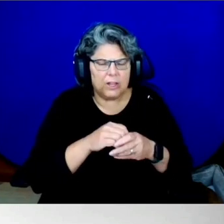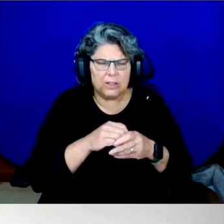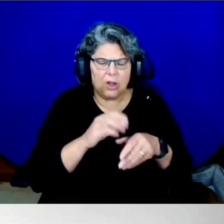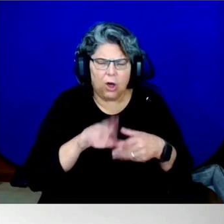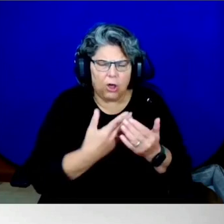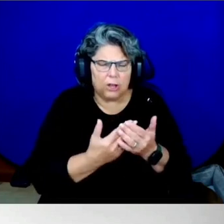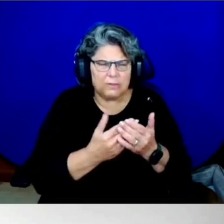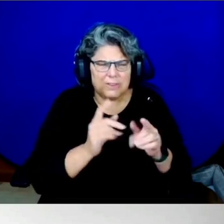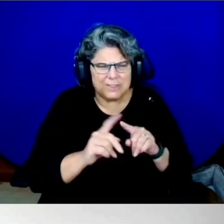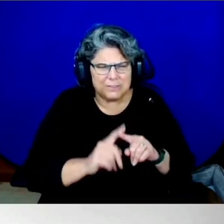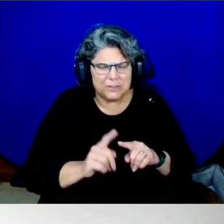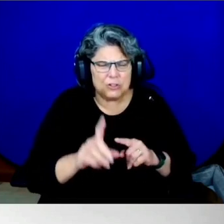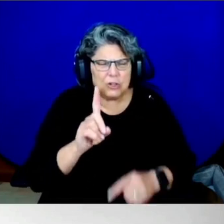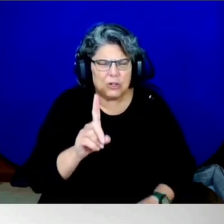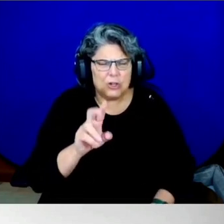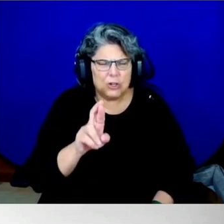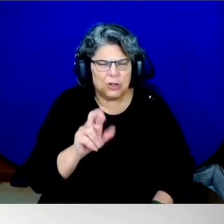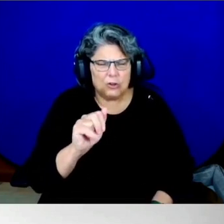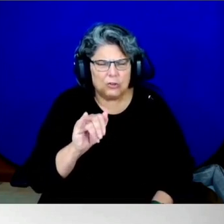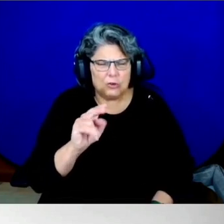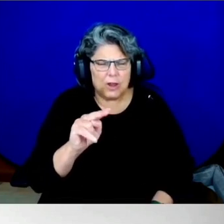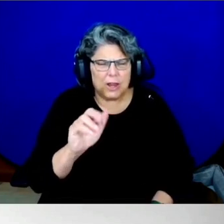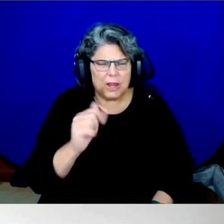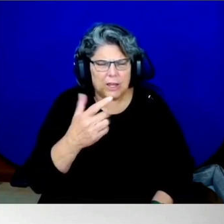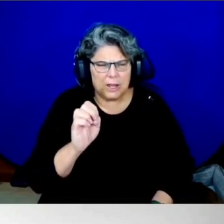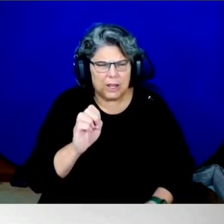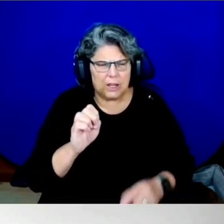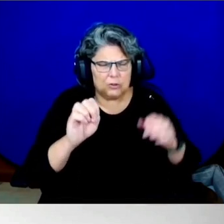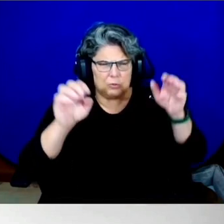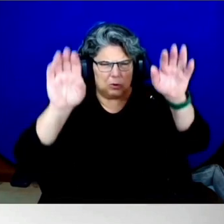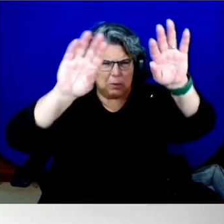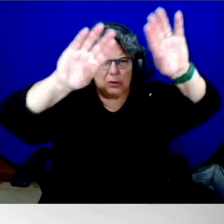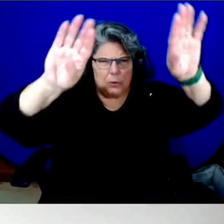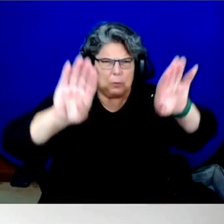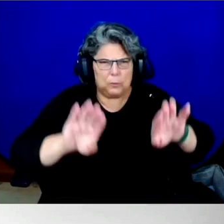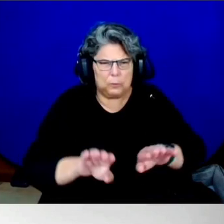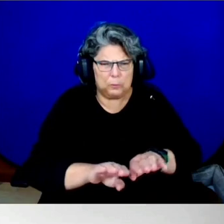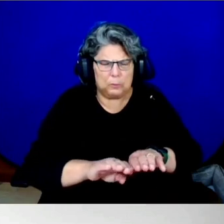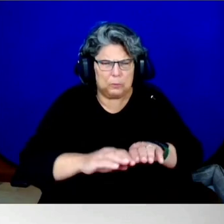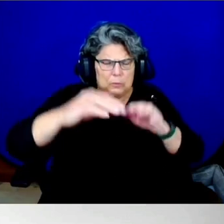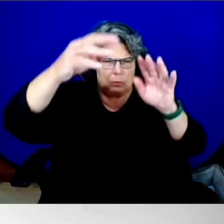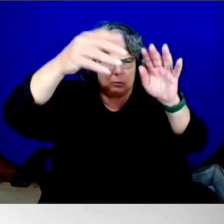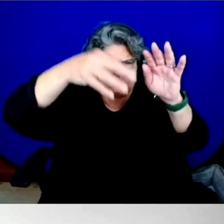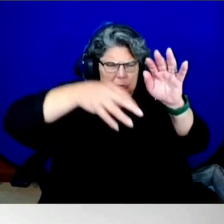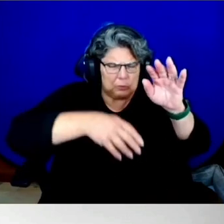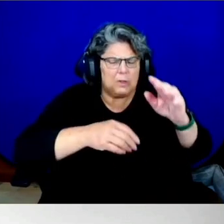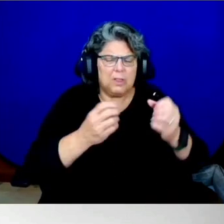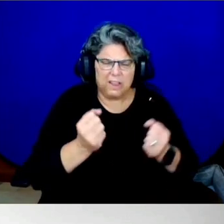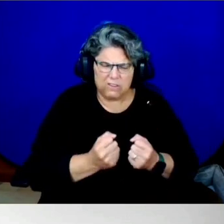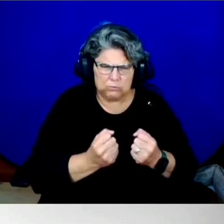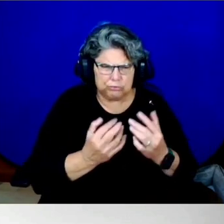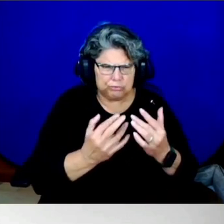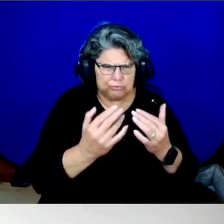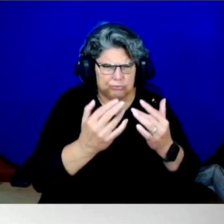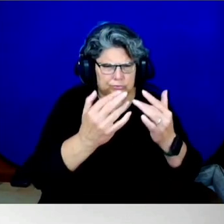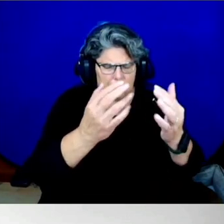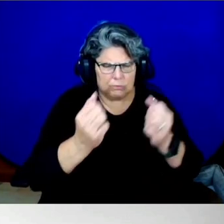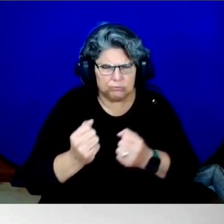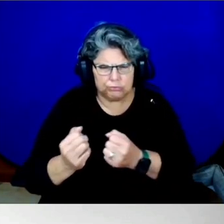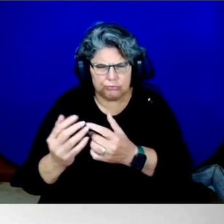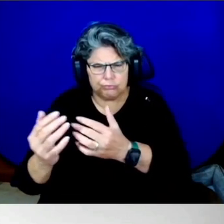So Antelope Creek area, there's 3 forks there in the river, so all those areas had a lot of work done on them in the last 24 to 36